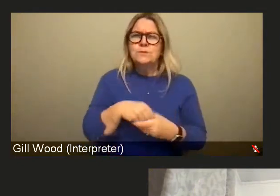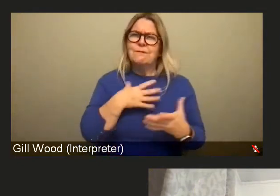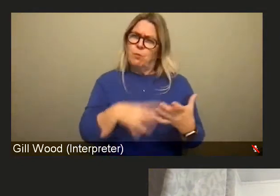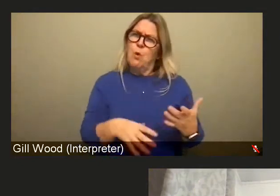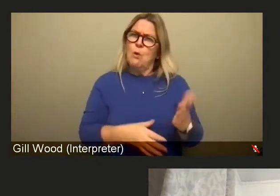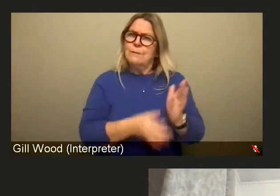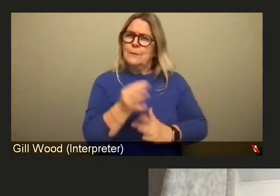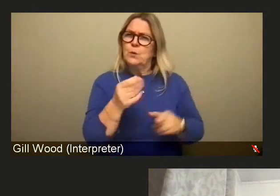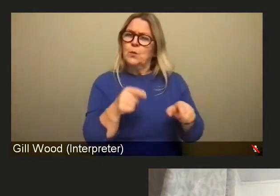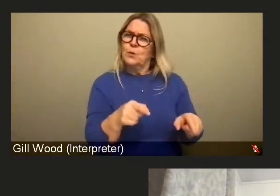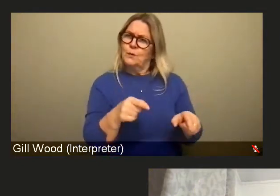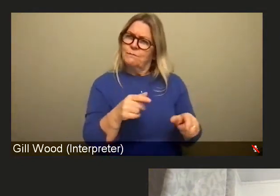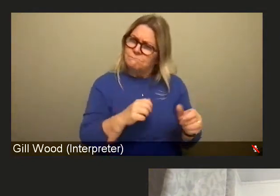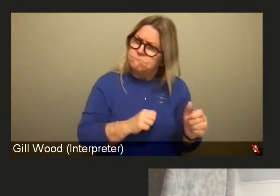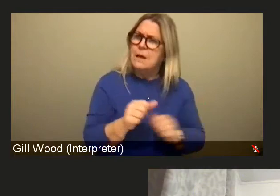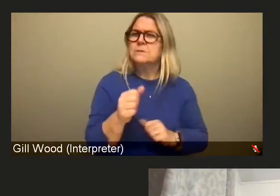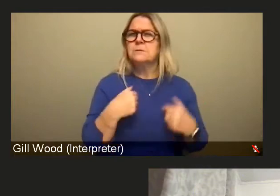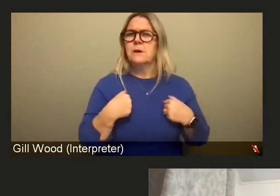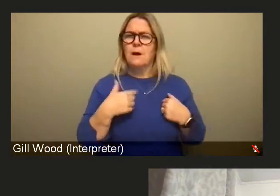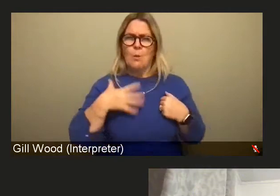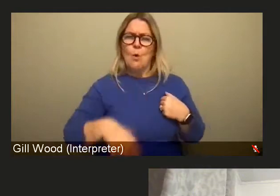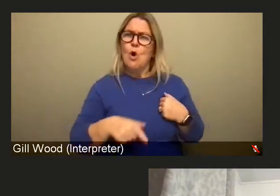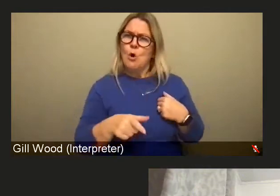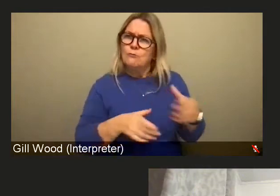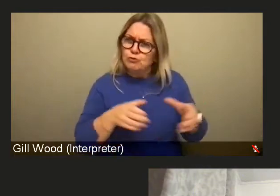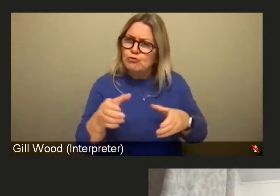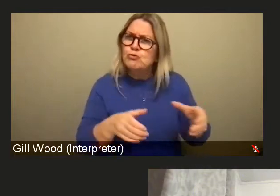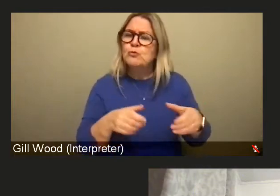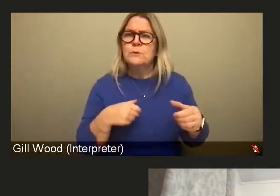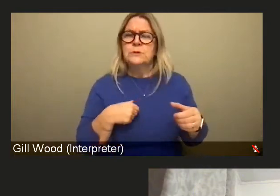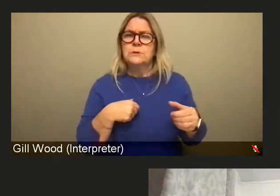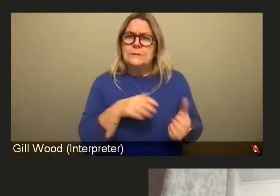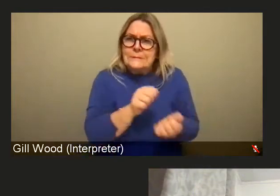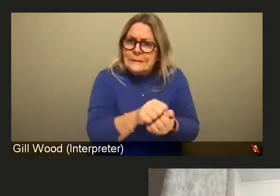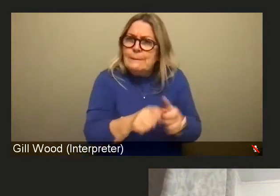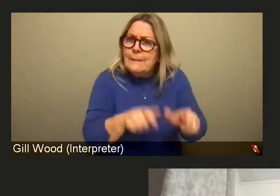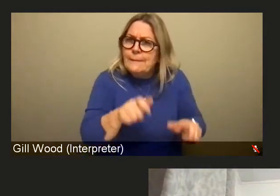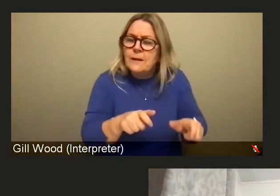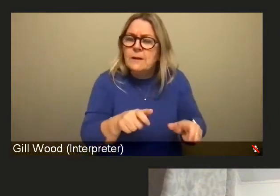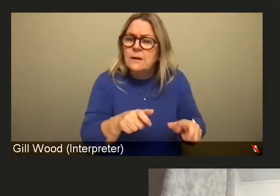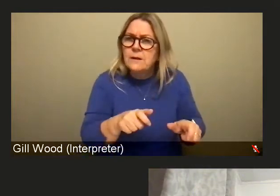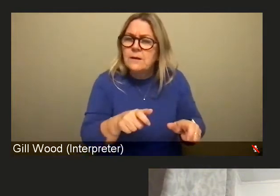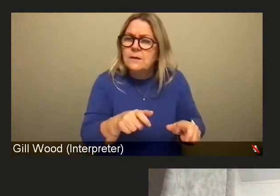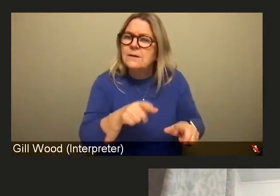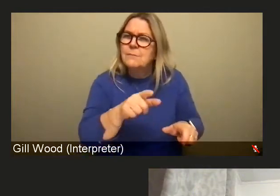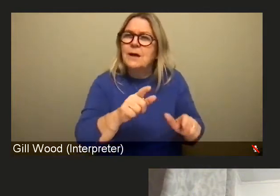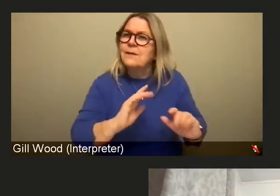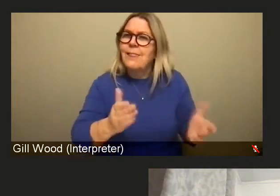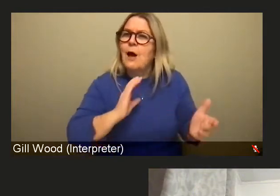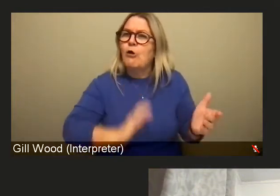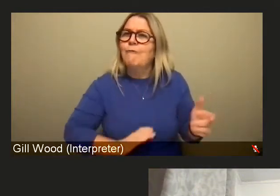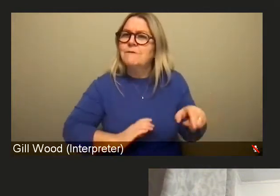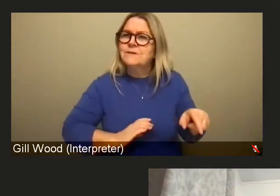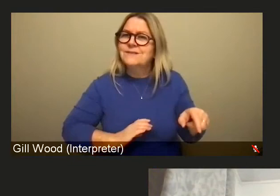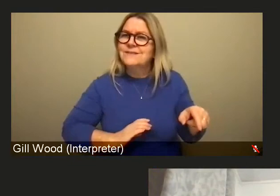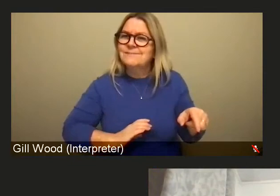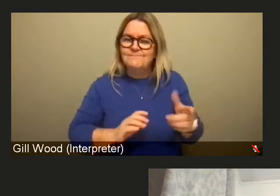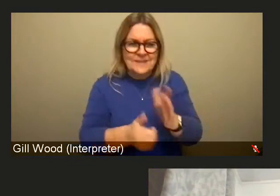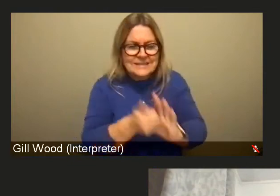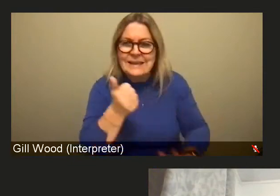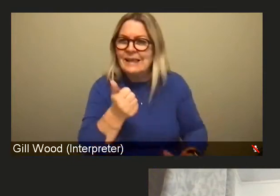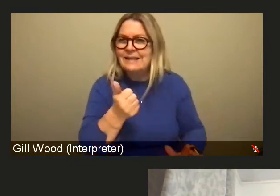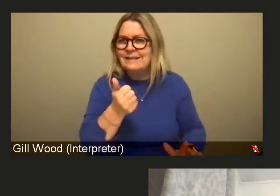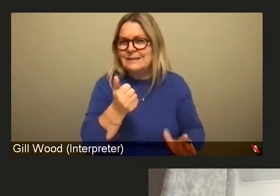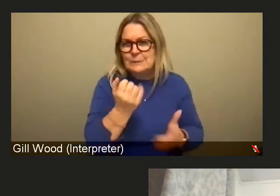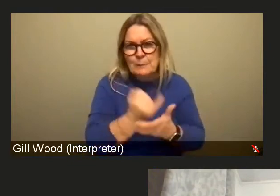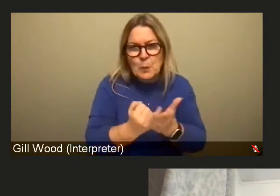do better in terms of how they recruit and retain disabled people, but often lack confidence or skills or knowledge to know how